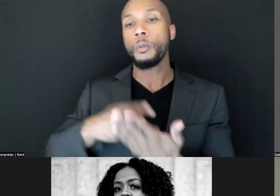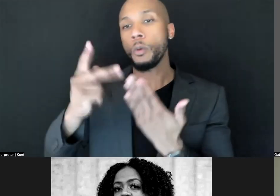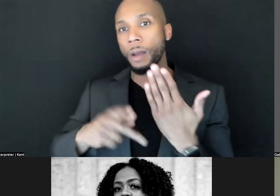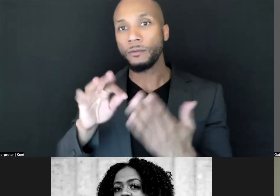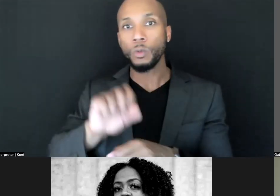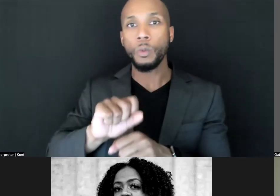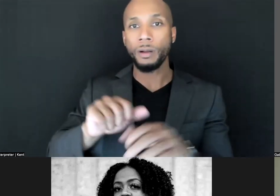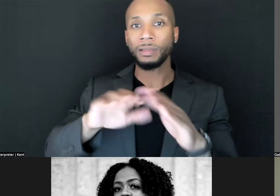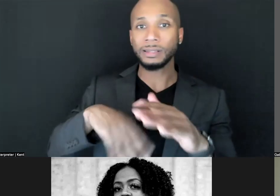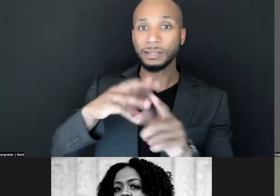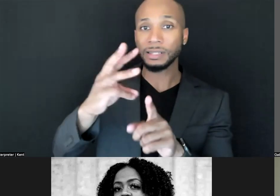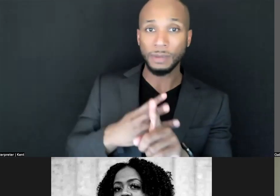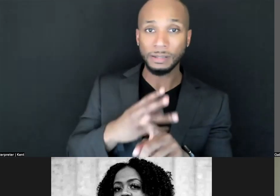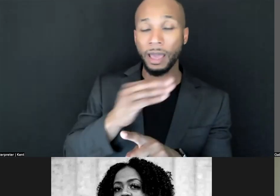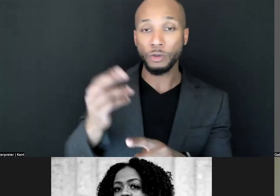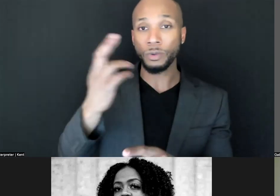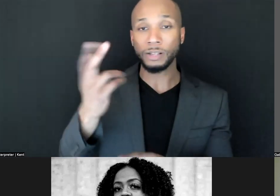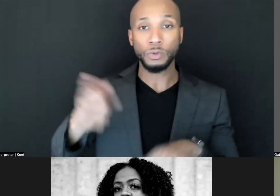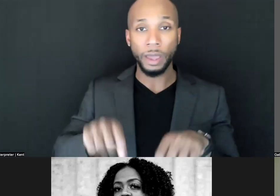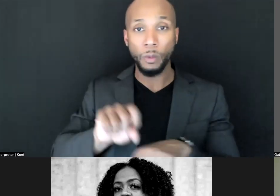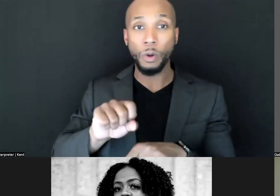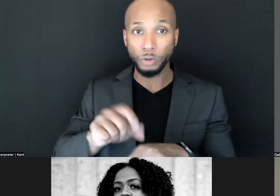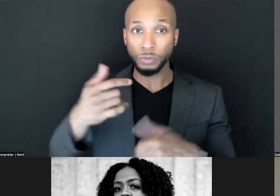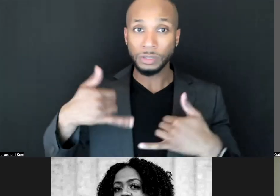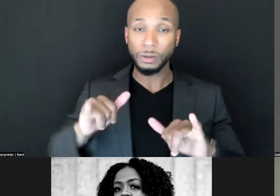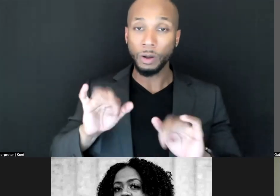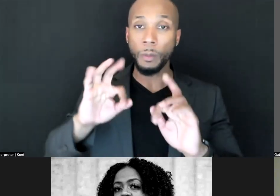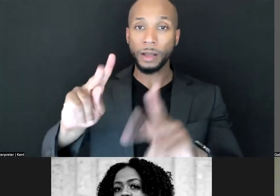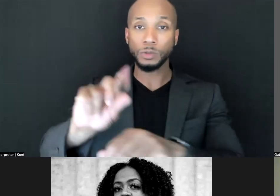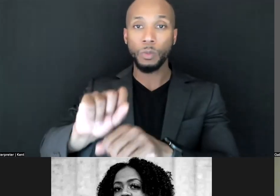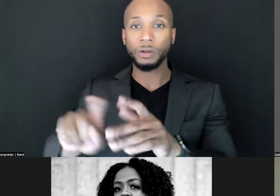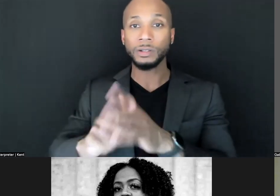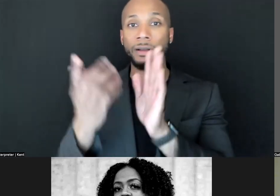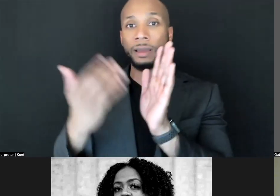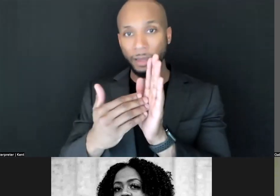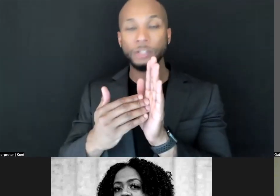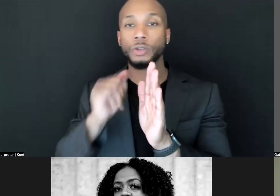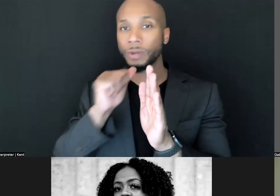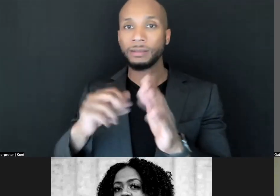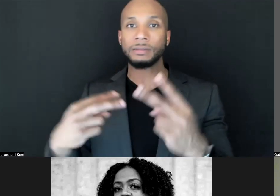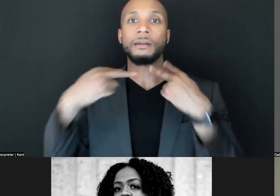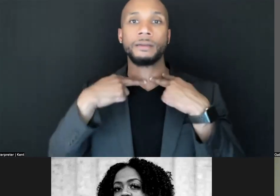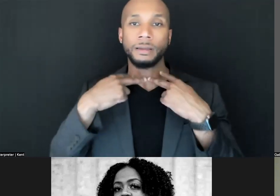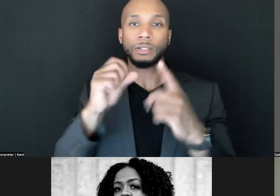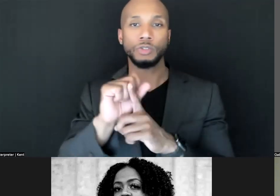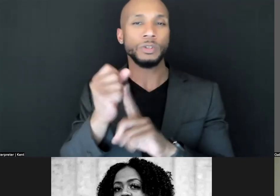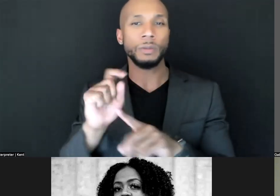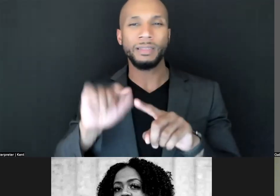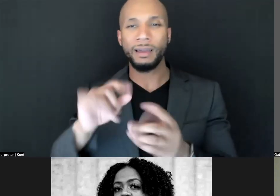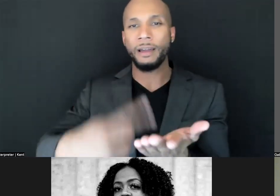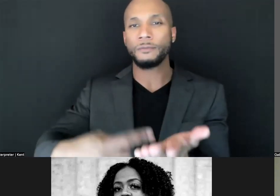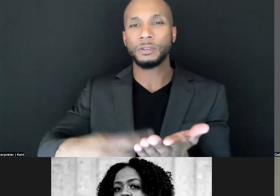can't work, you're still able to go back and start again. So you're not tied down to something, but that's a whole different conversation.